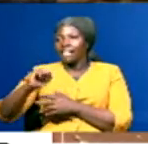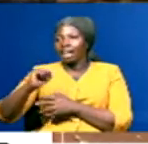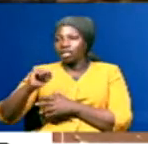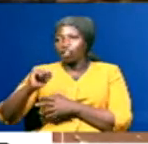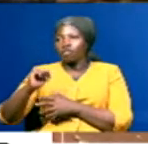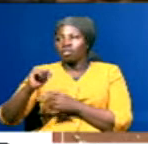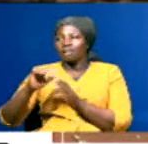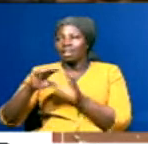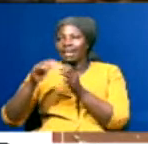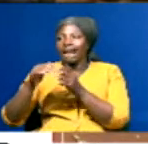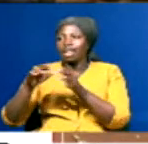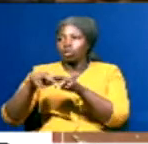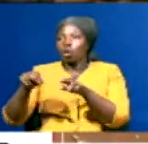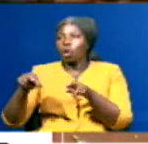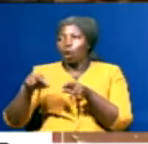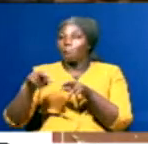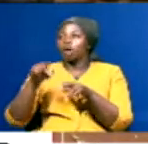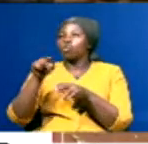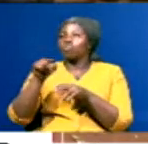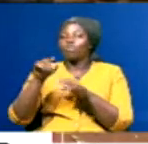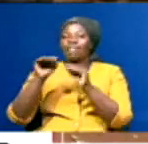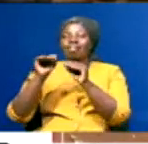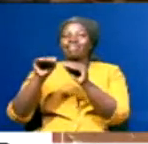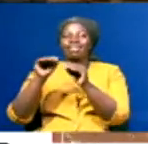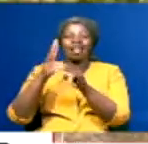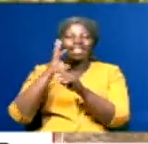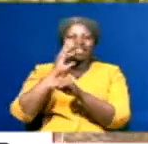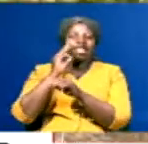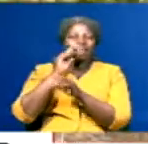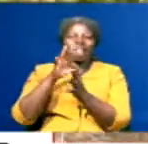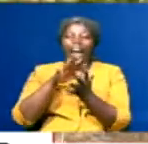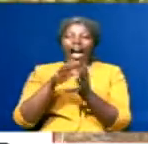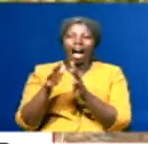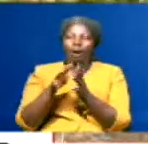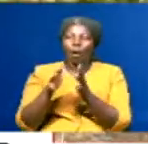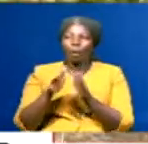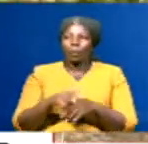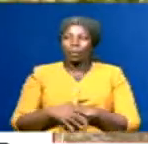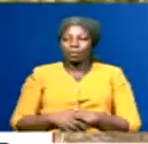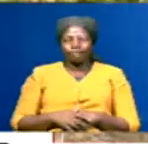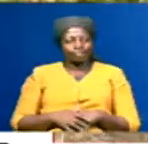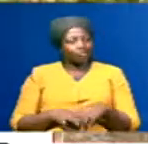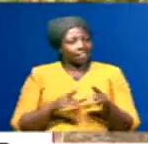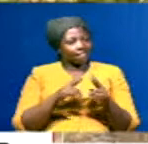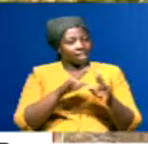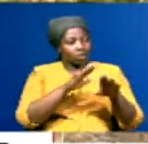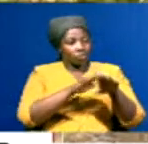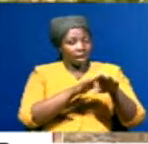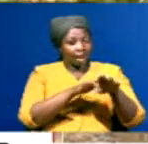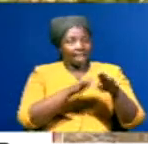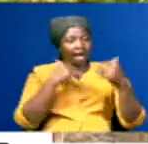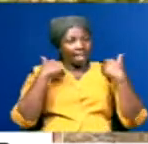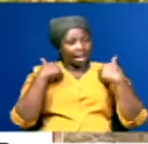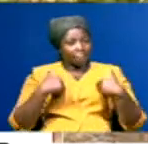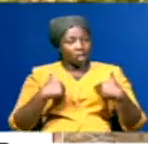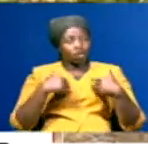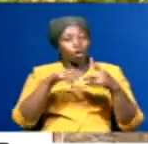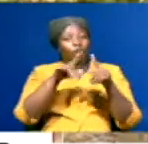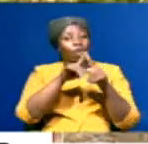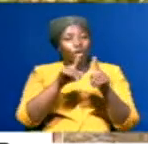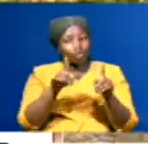classroom. What were your teaching experiences? Very good. I was even